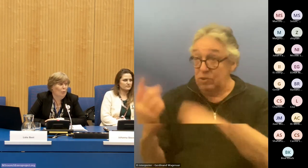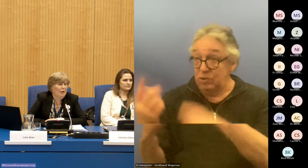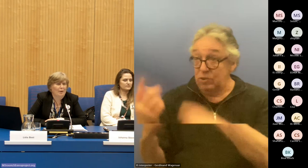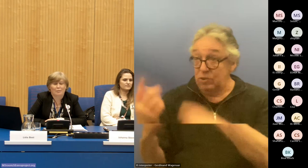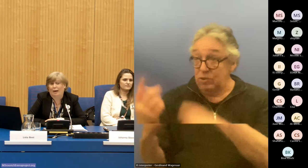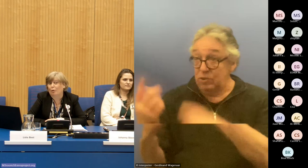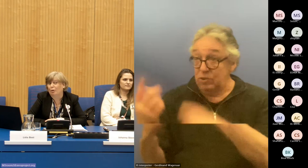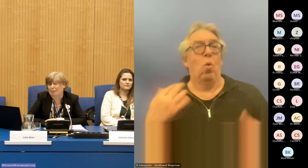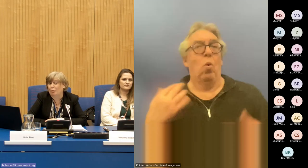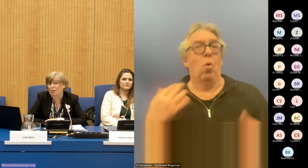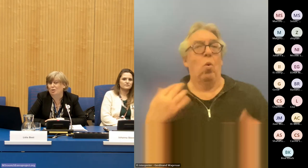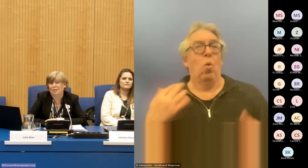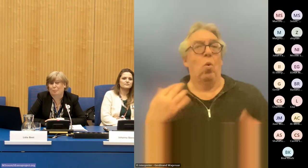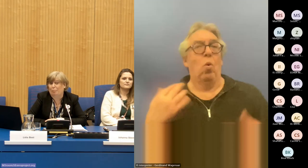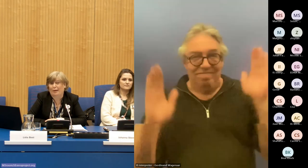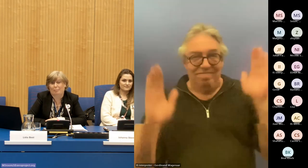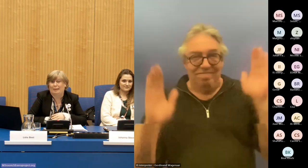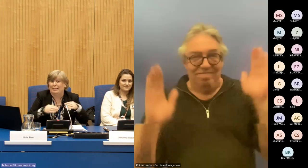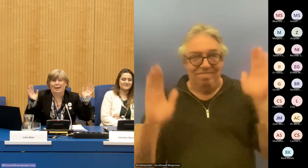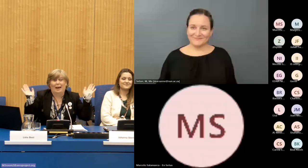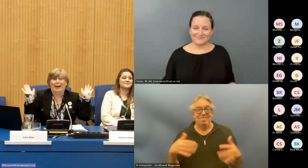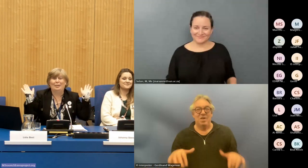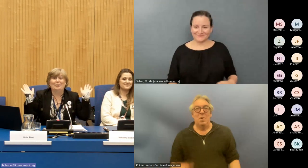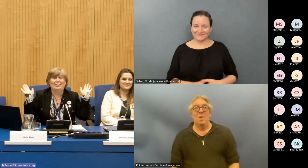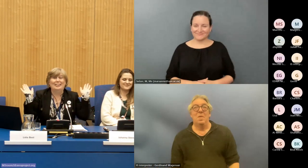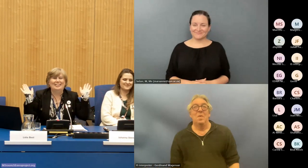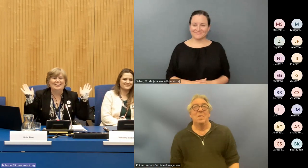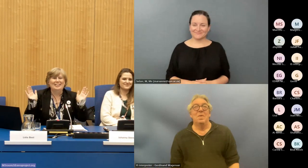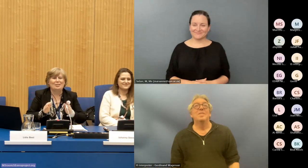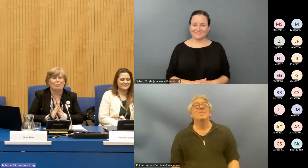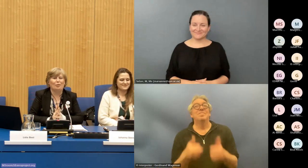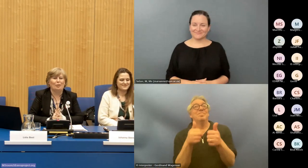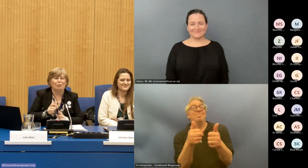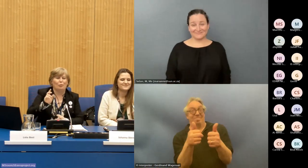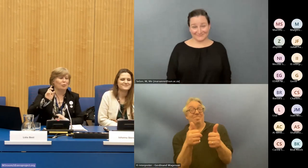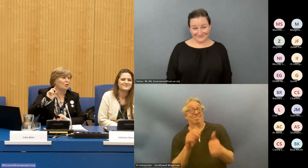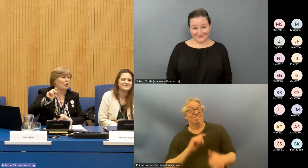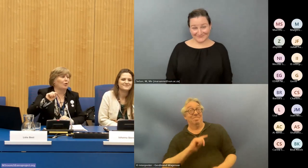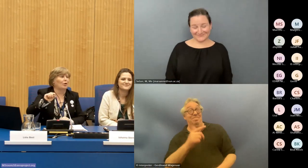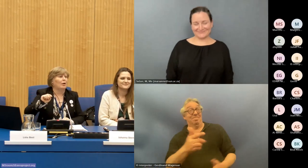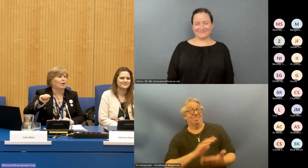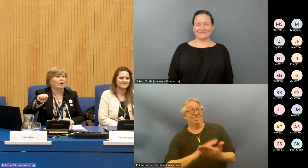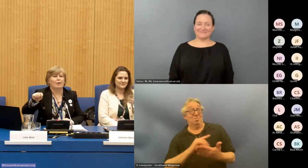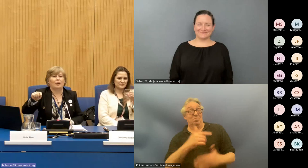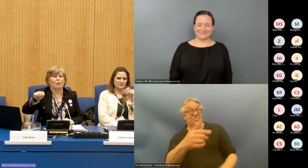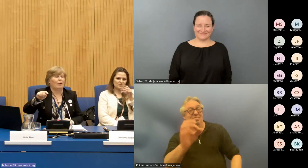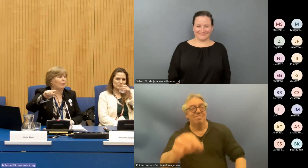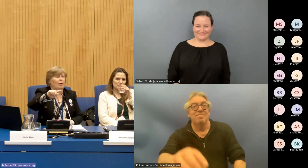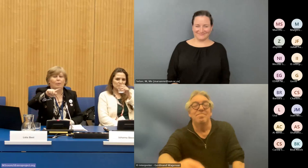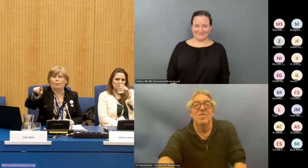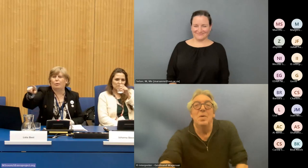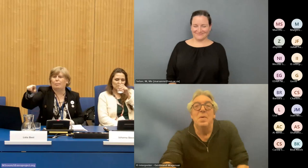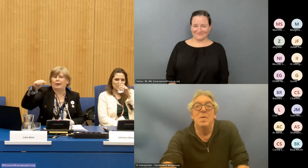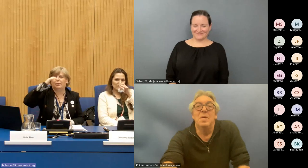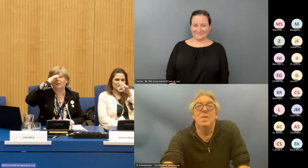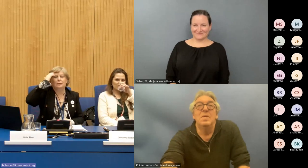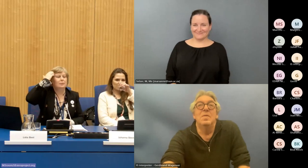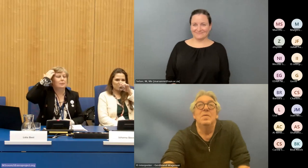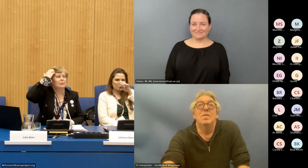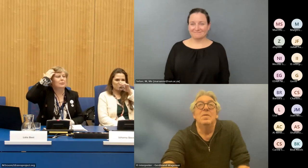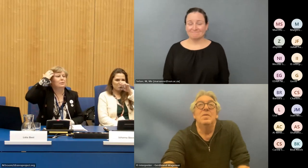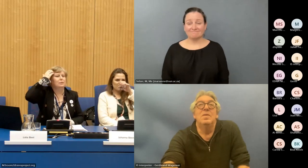Oh, we have, I've got some questions prepared, but I don't need. So, wonderful. So, can we have a rowing